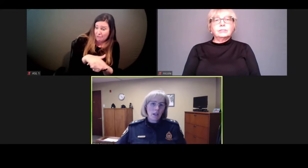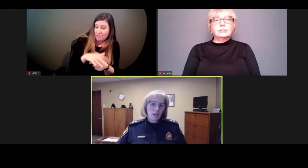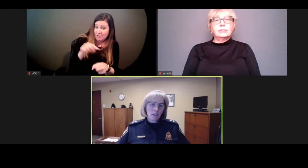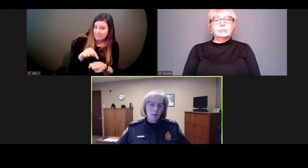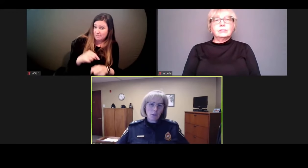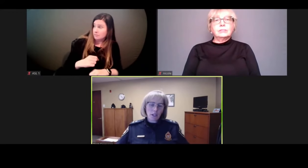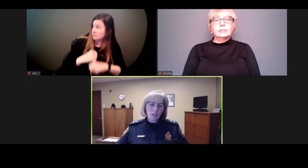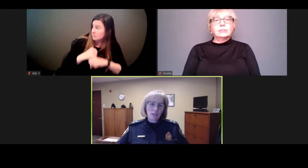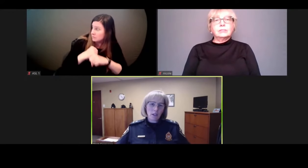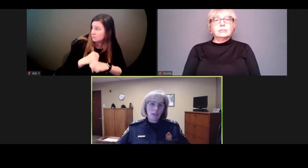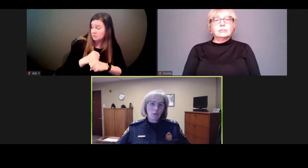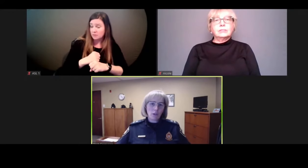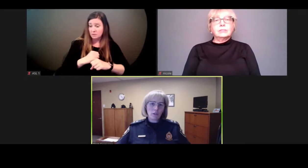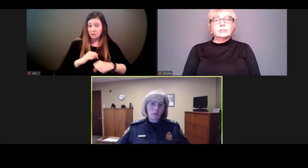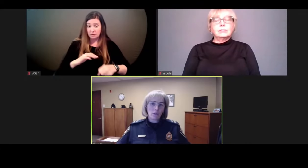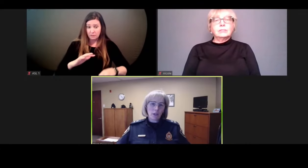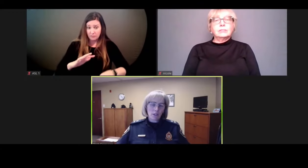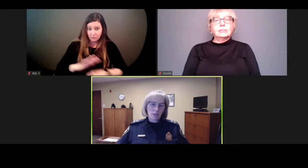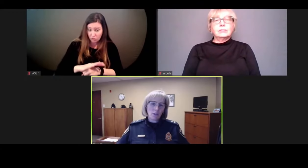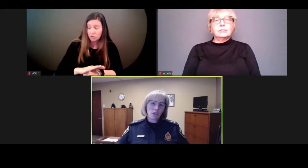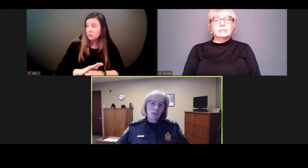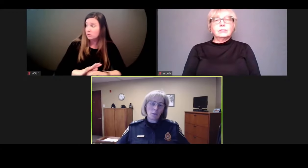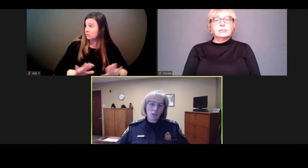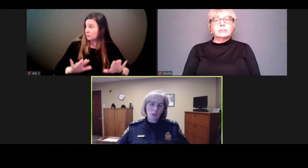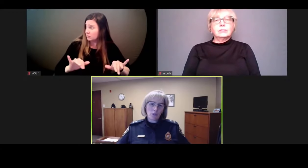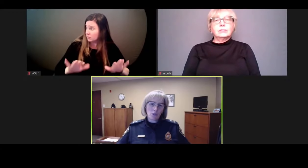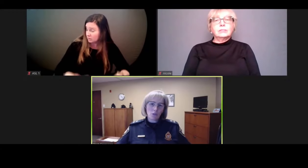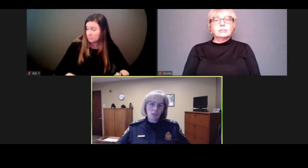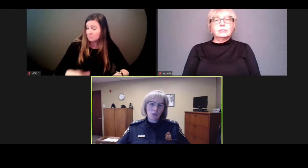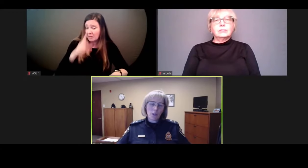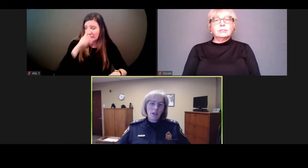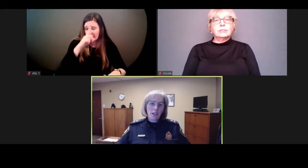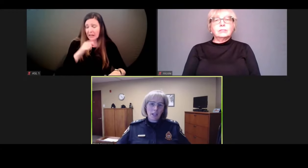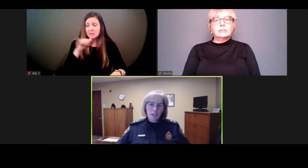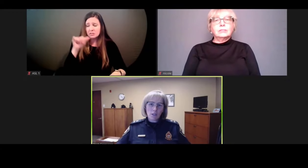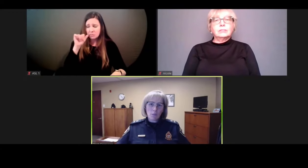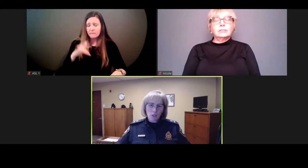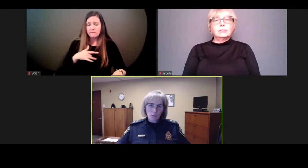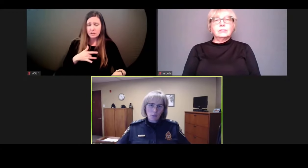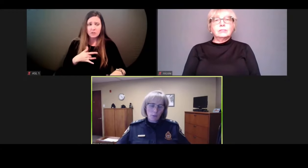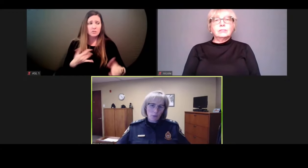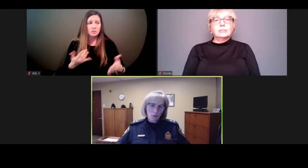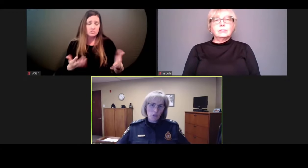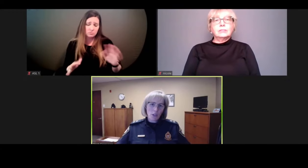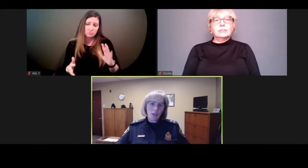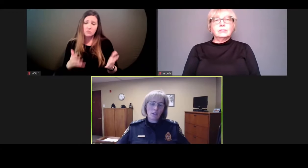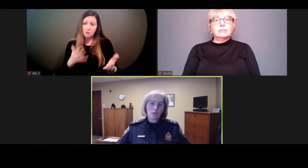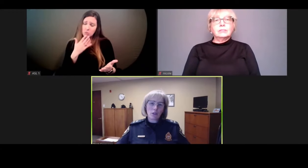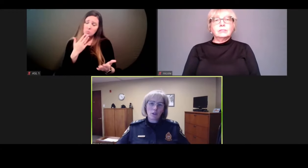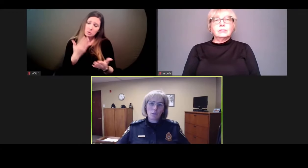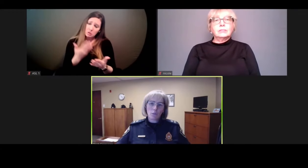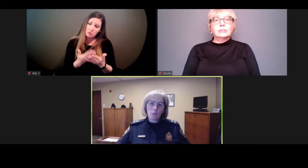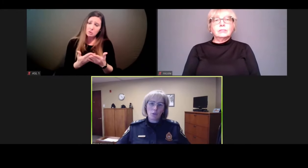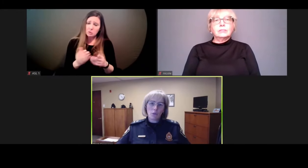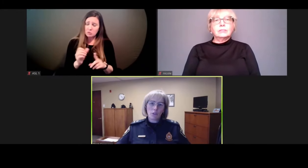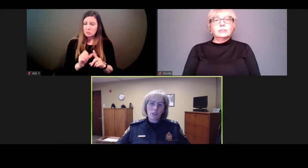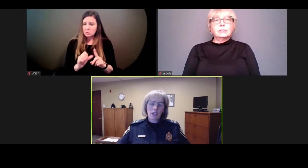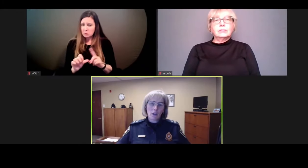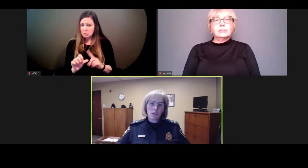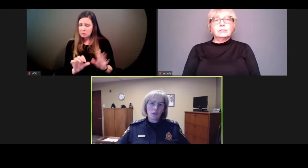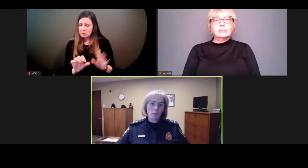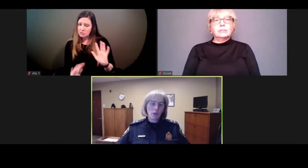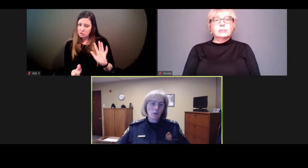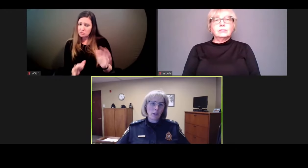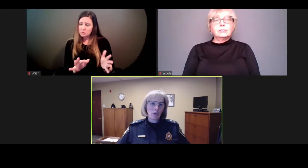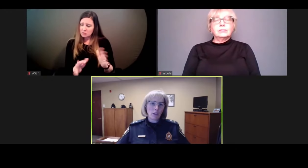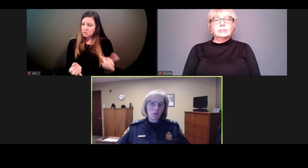solidified and protected, and I think we are, as of yesterday, in a pretty good situation. Again, it's a measured approach, and you will see now